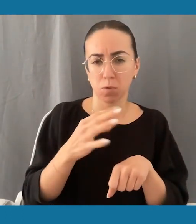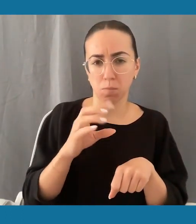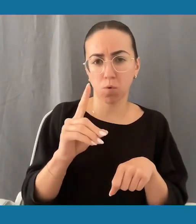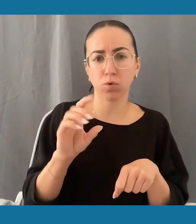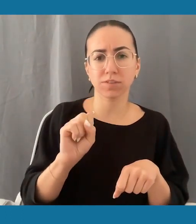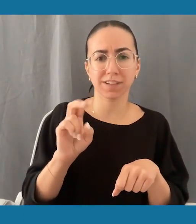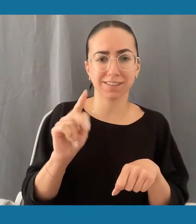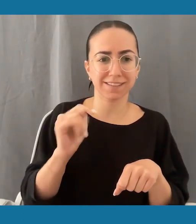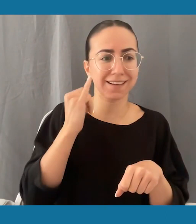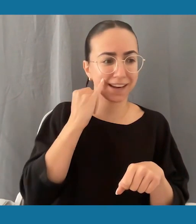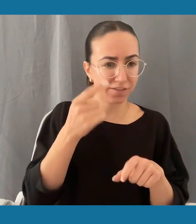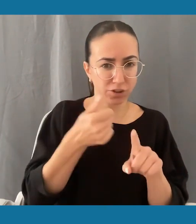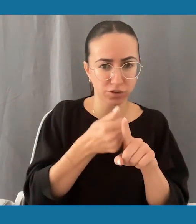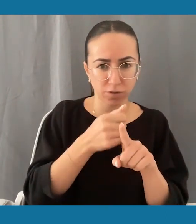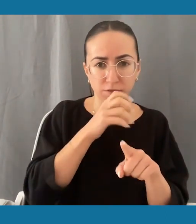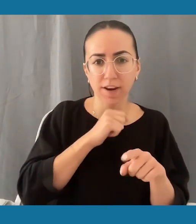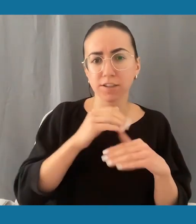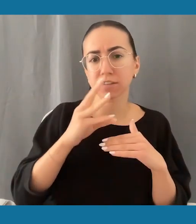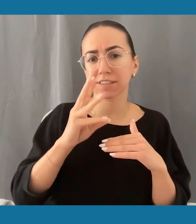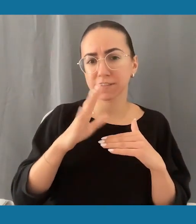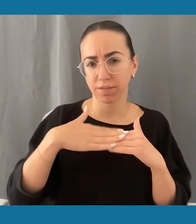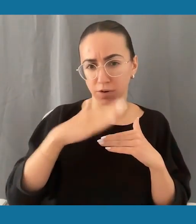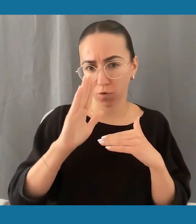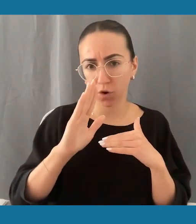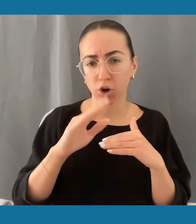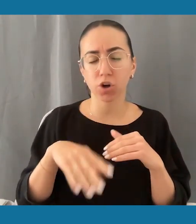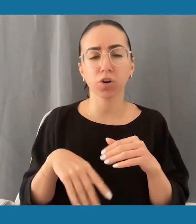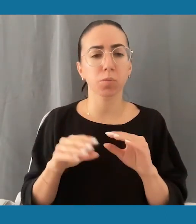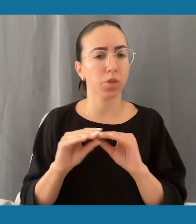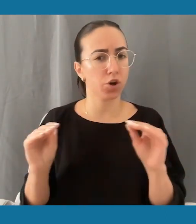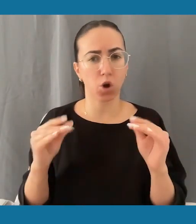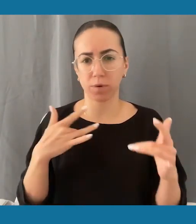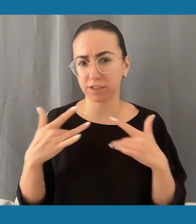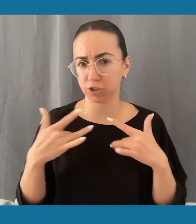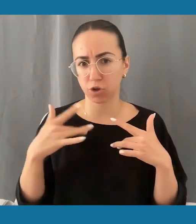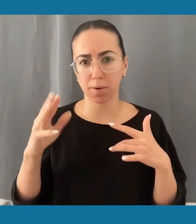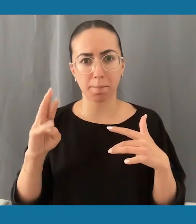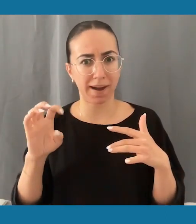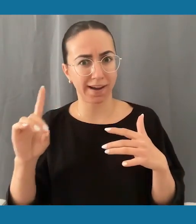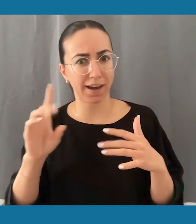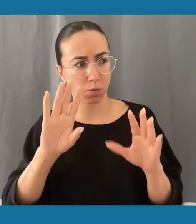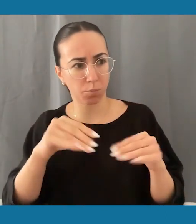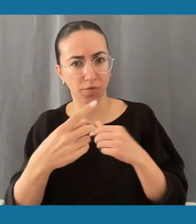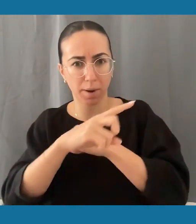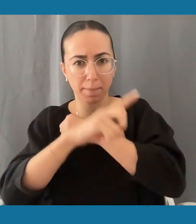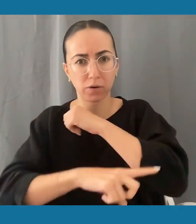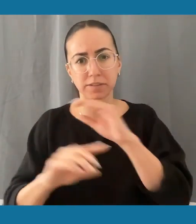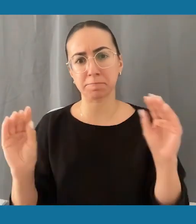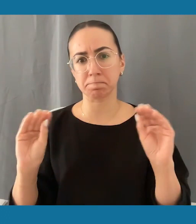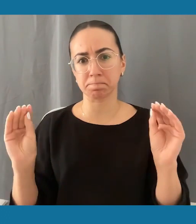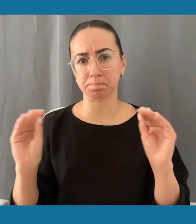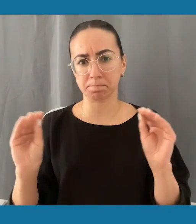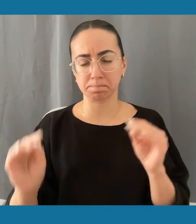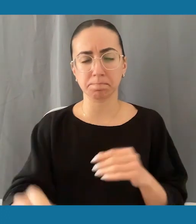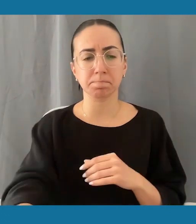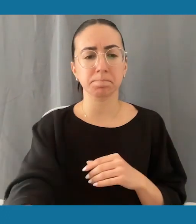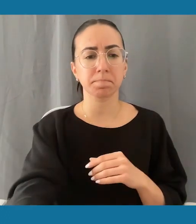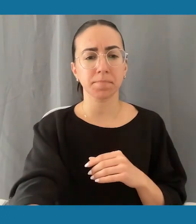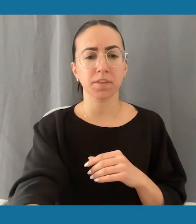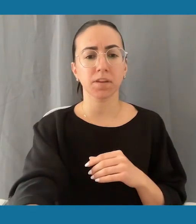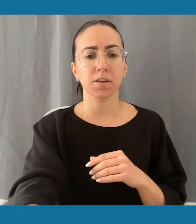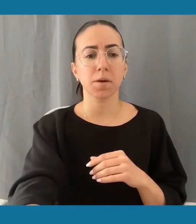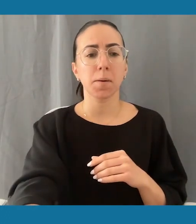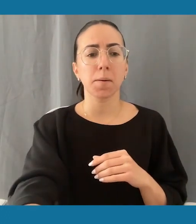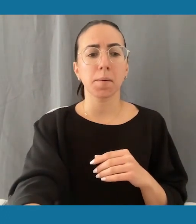if you are 65 and over without any concern that Medicaid will impose a penalty period on that transfer, although